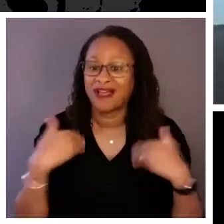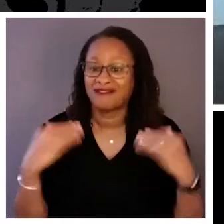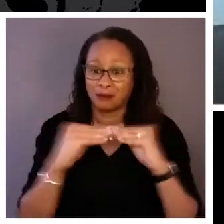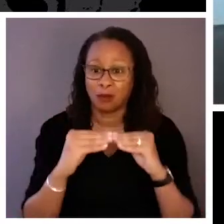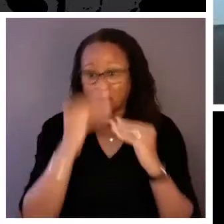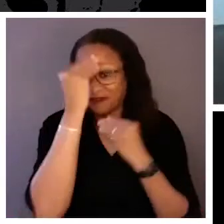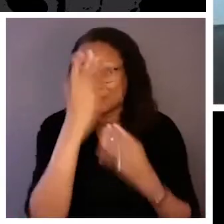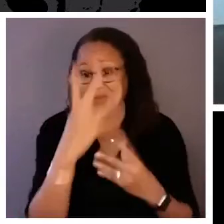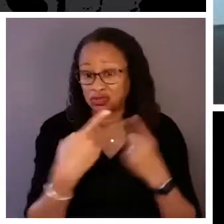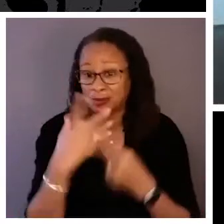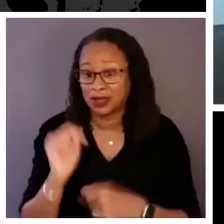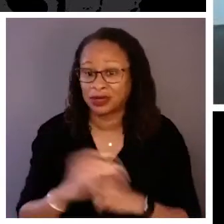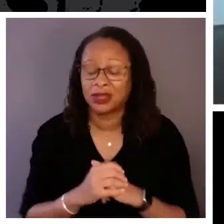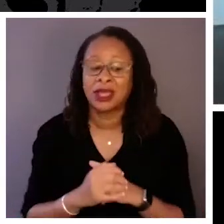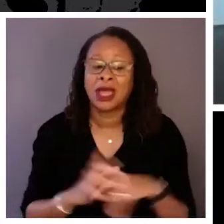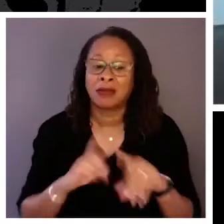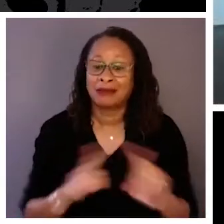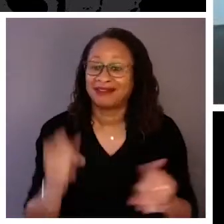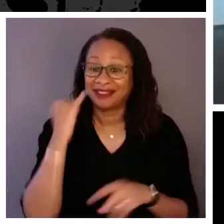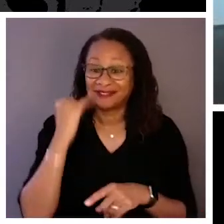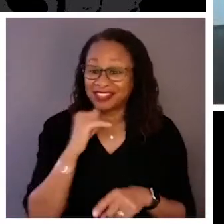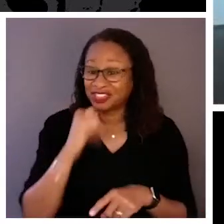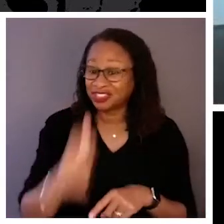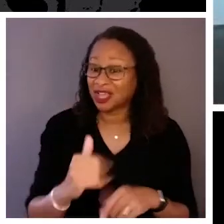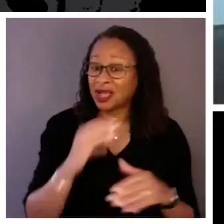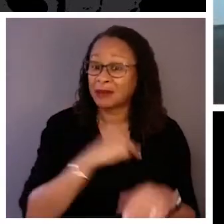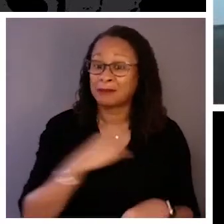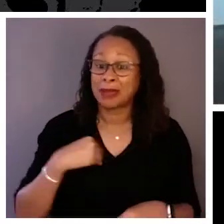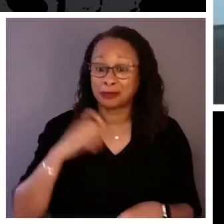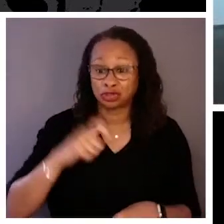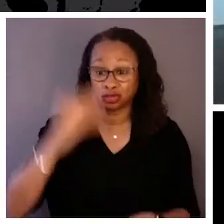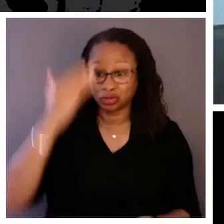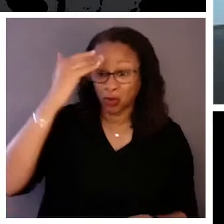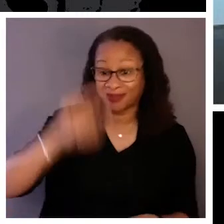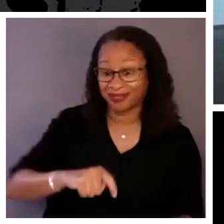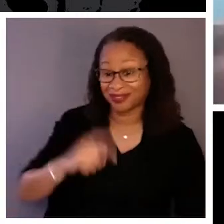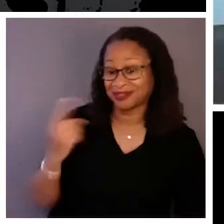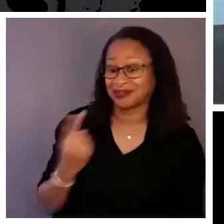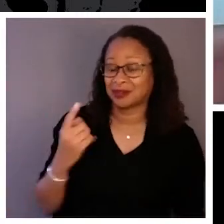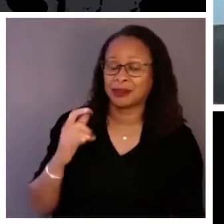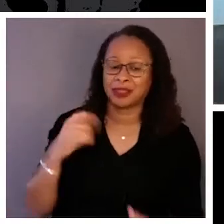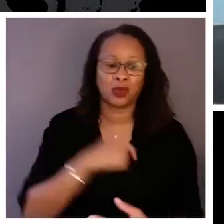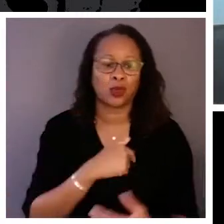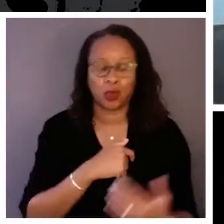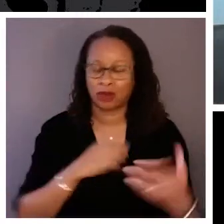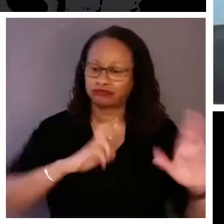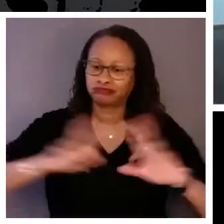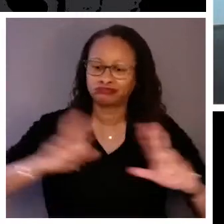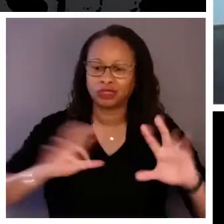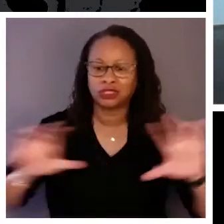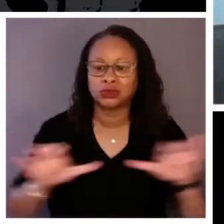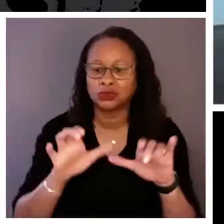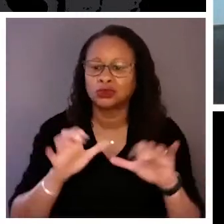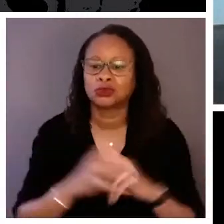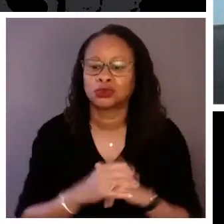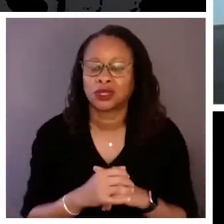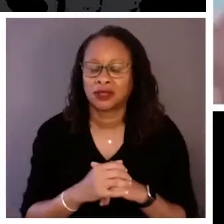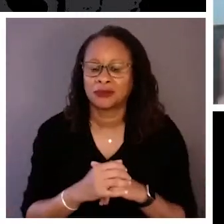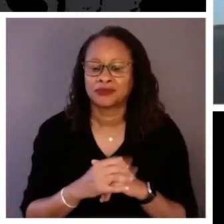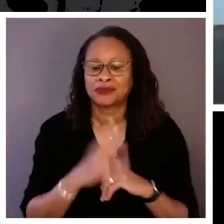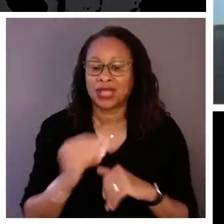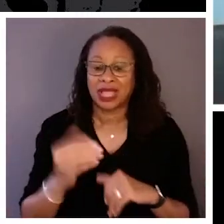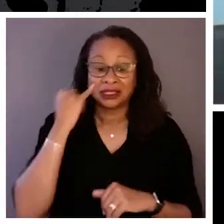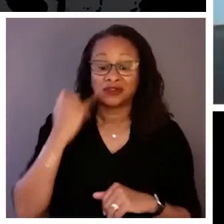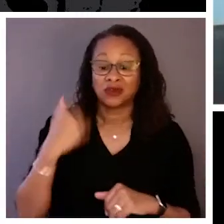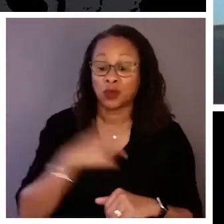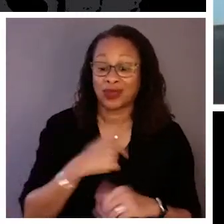this. But if there isn't, members should know that this is something that we're gearing up to do. And if we